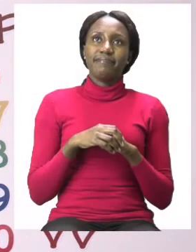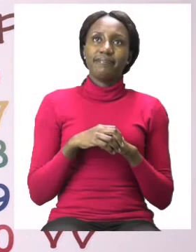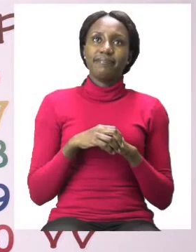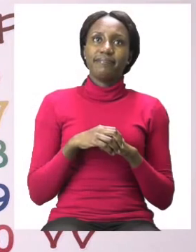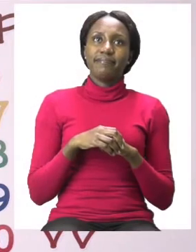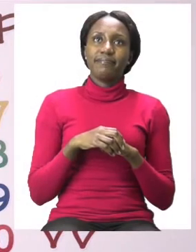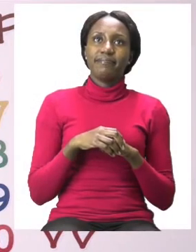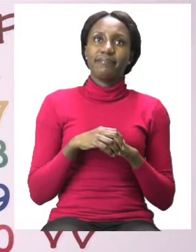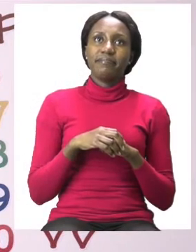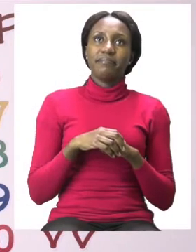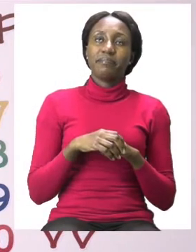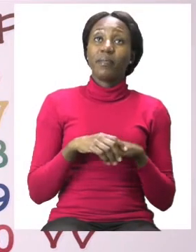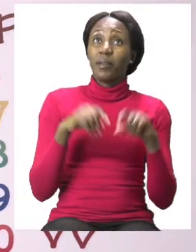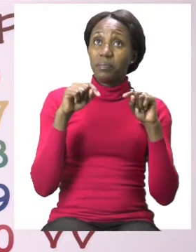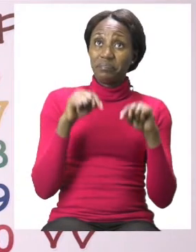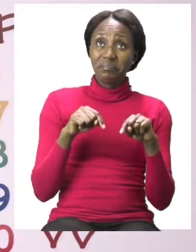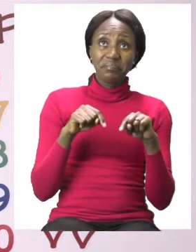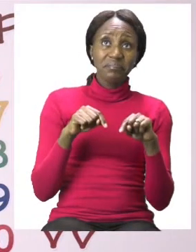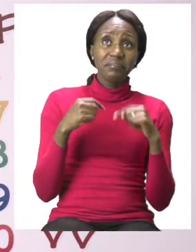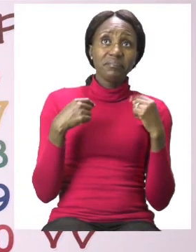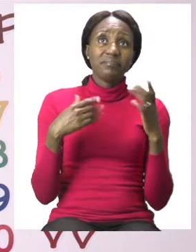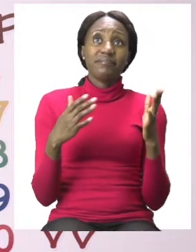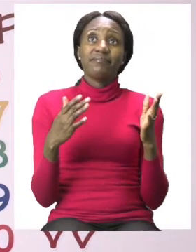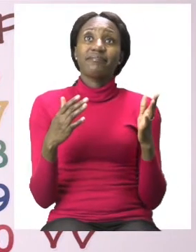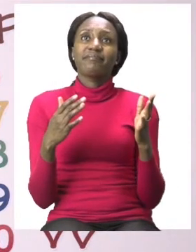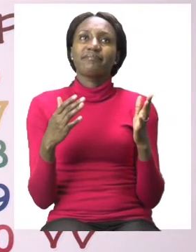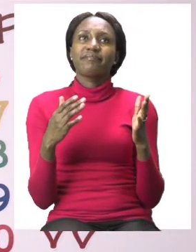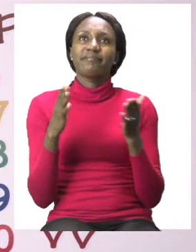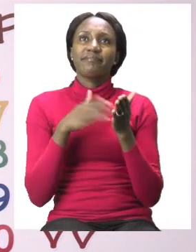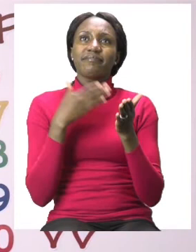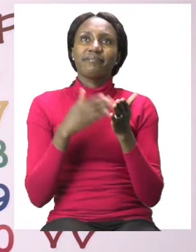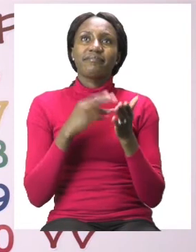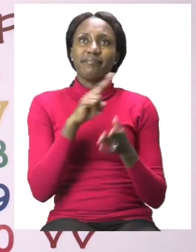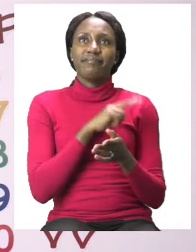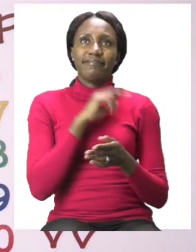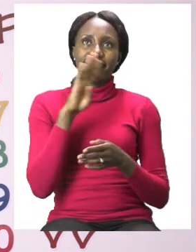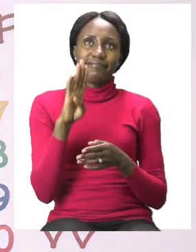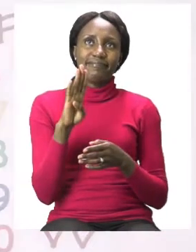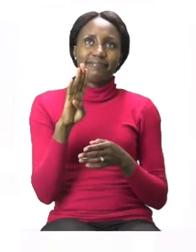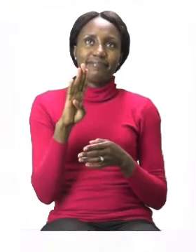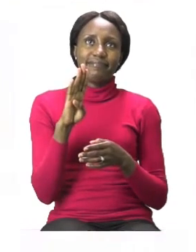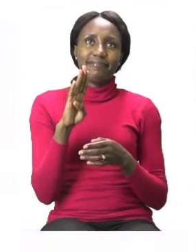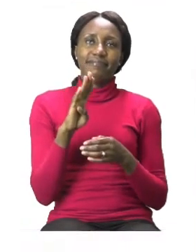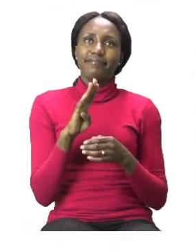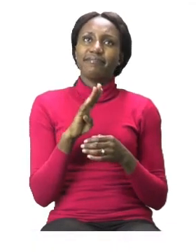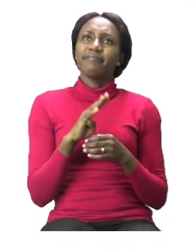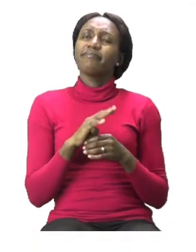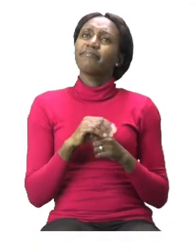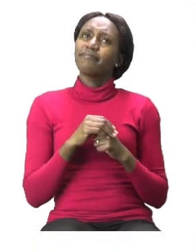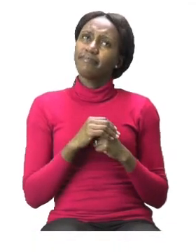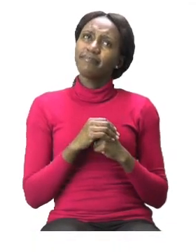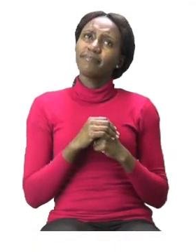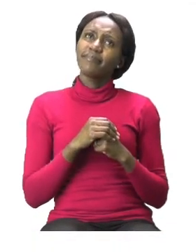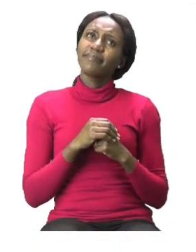Now, boys and girls, we are going to start our lesson on page 24. On page 24, we